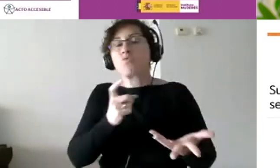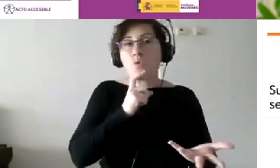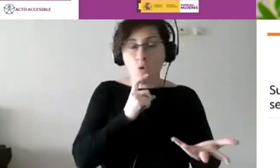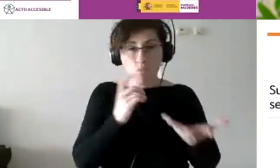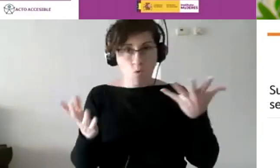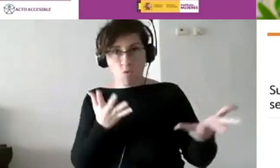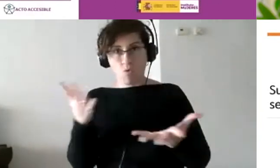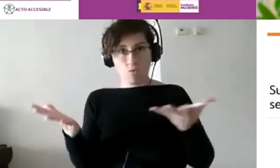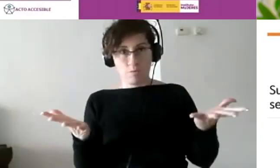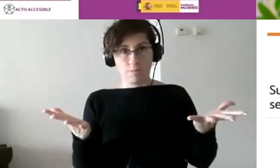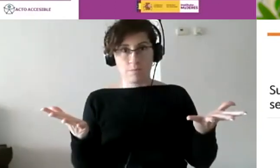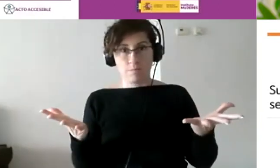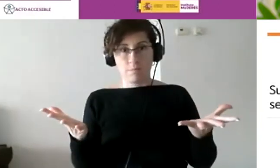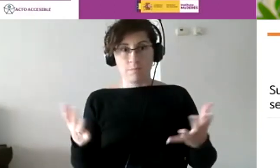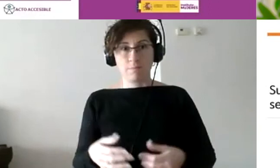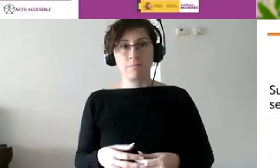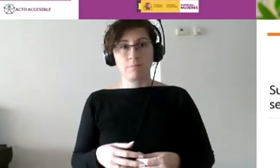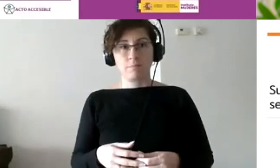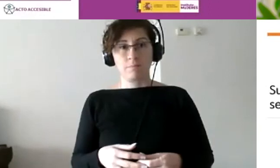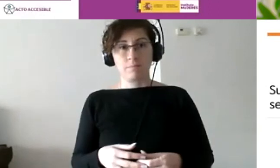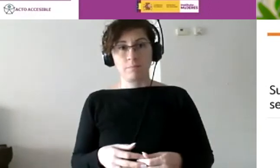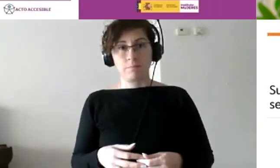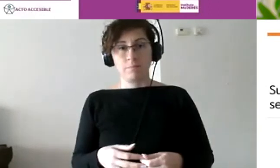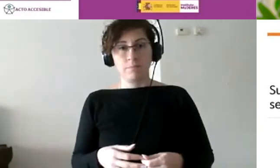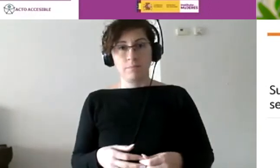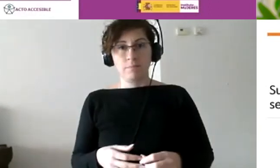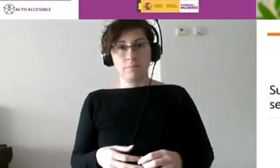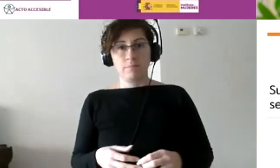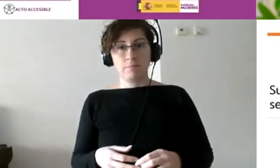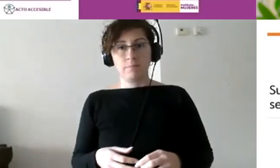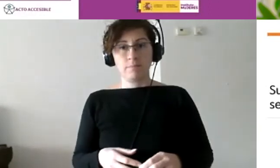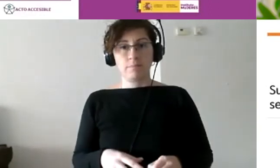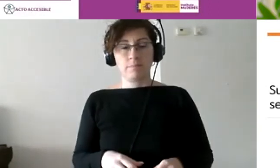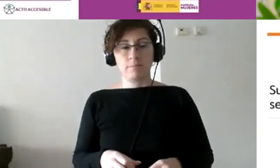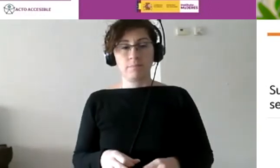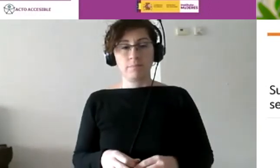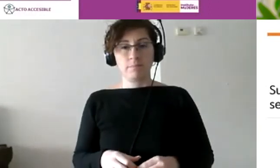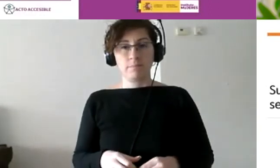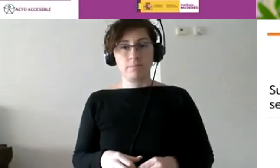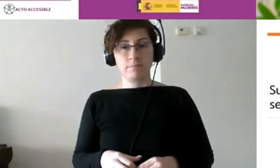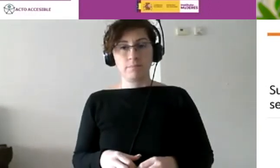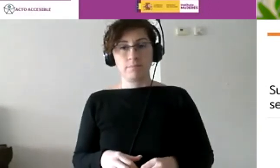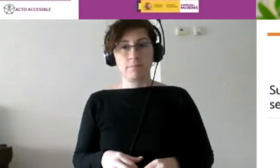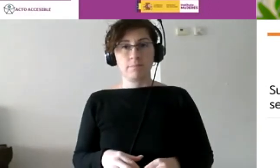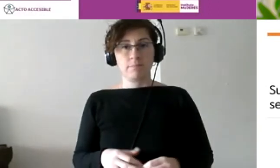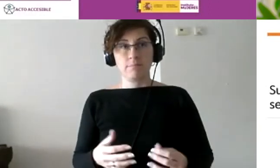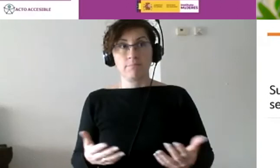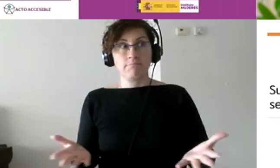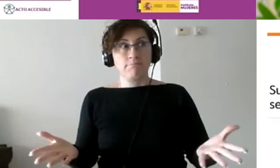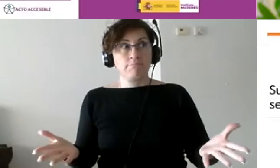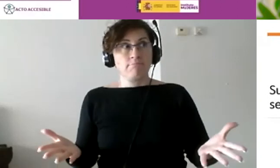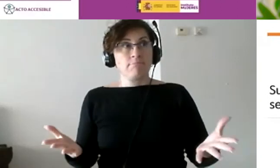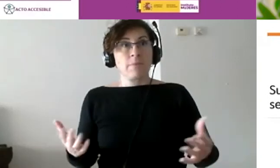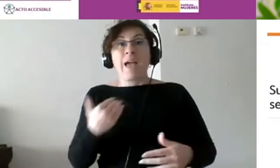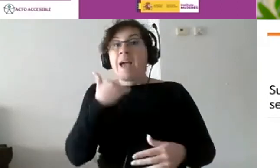of support and services, at least till the moment when they get a registration. And for those